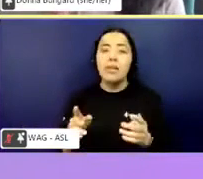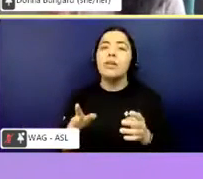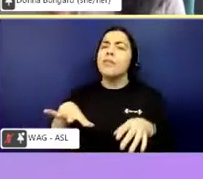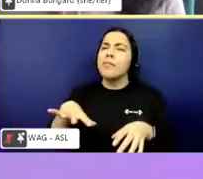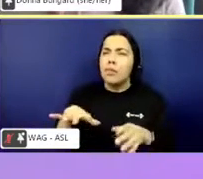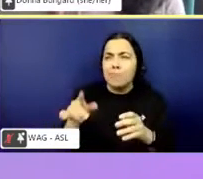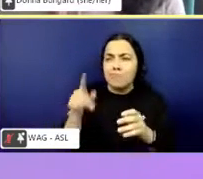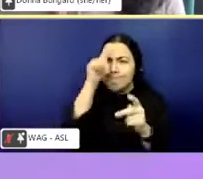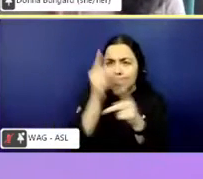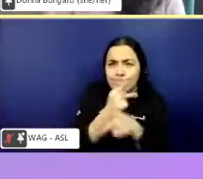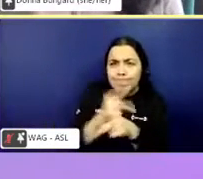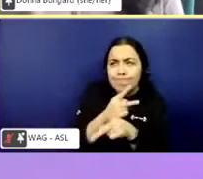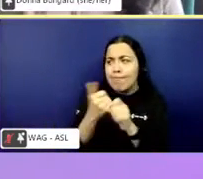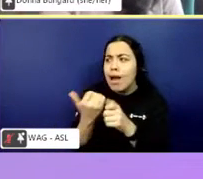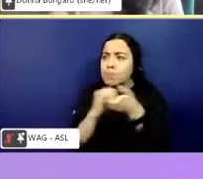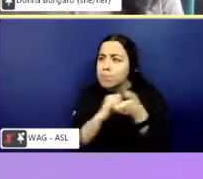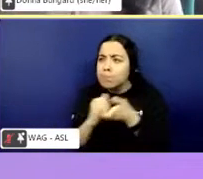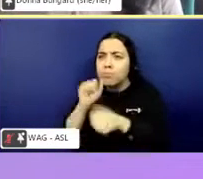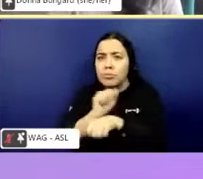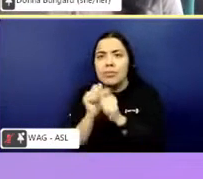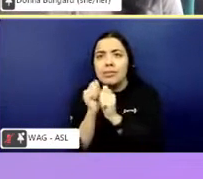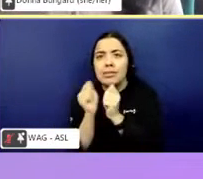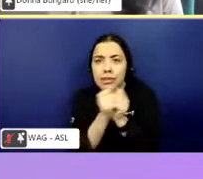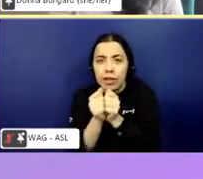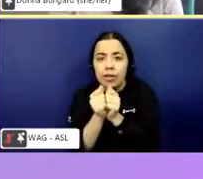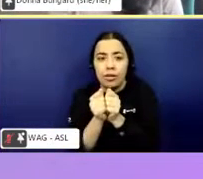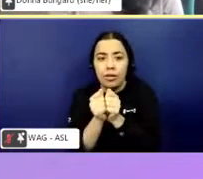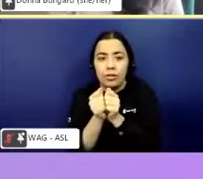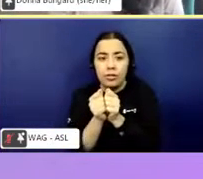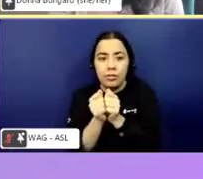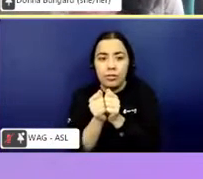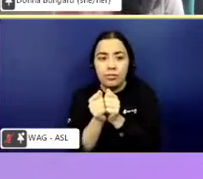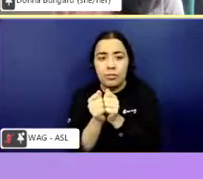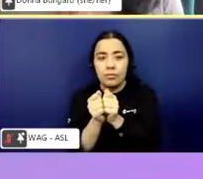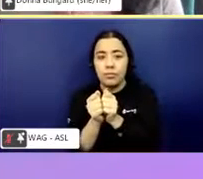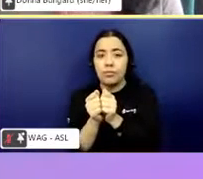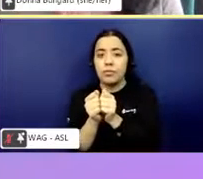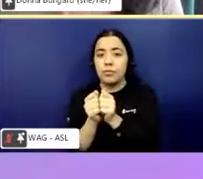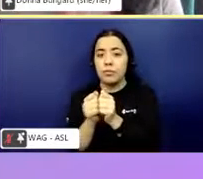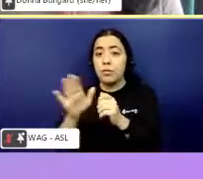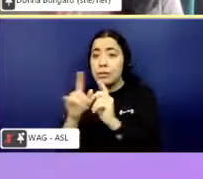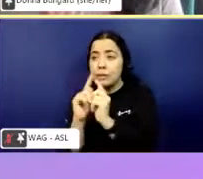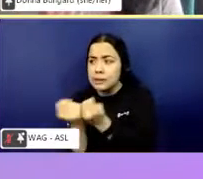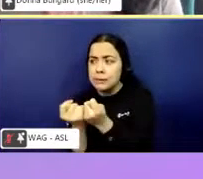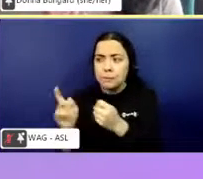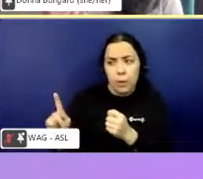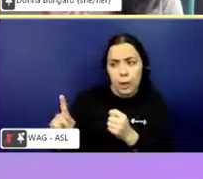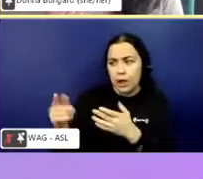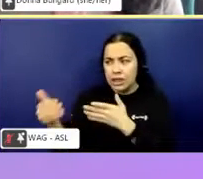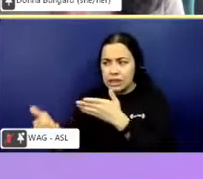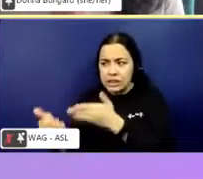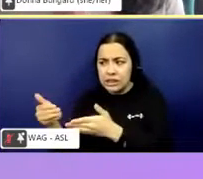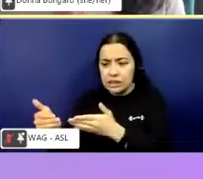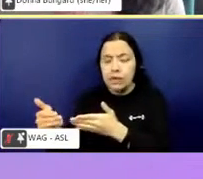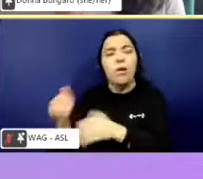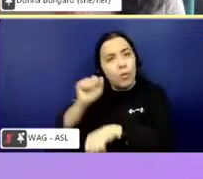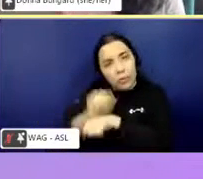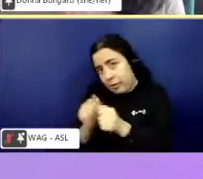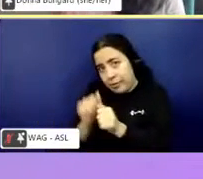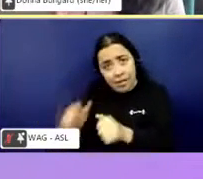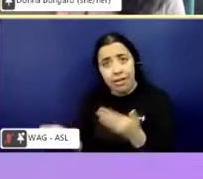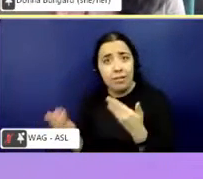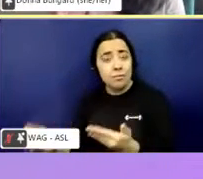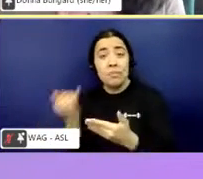work together where your teammates are. Find out where they are and work with that. And if it